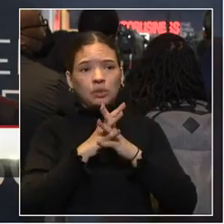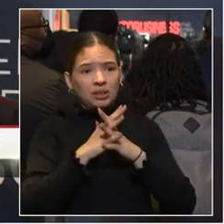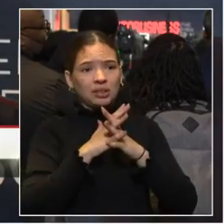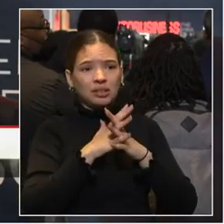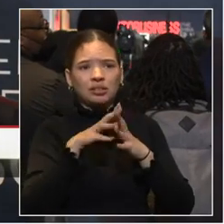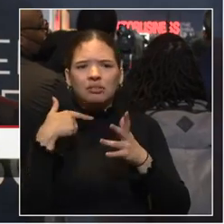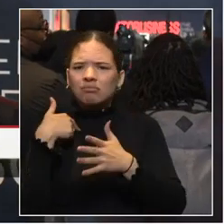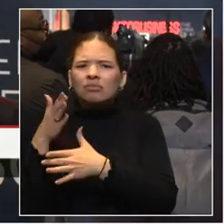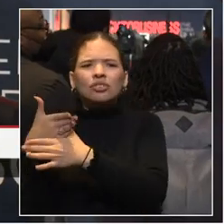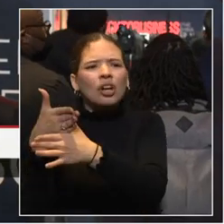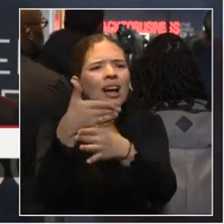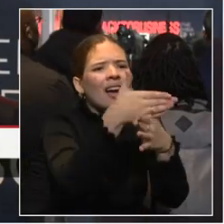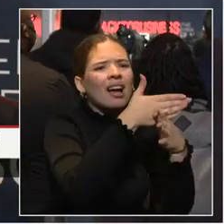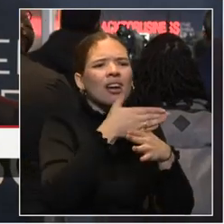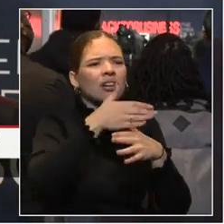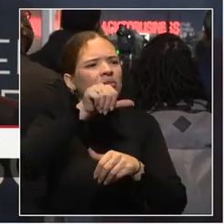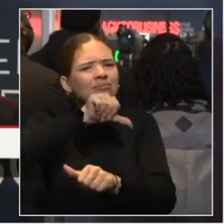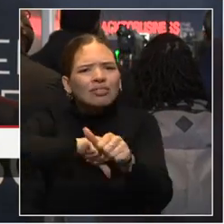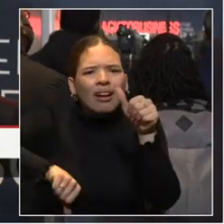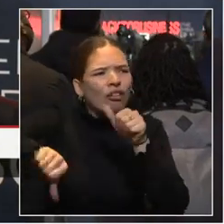us.